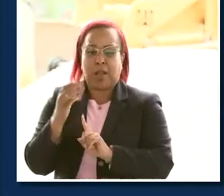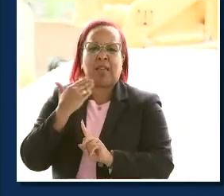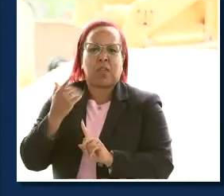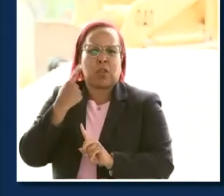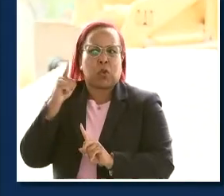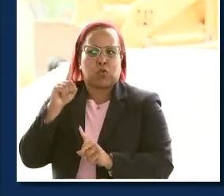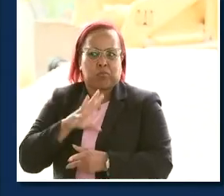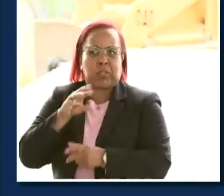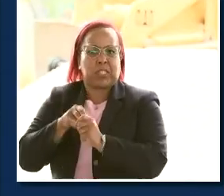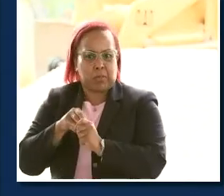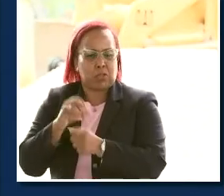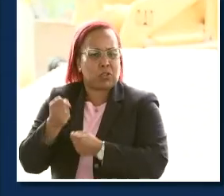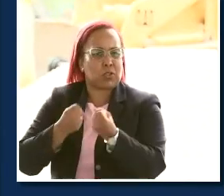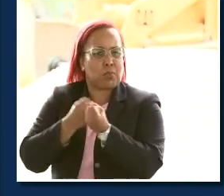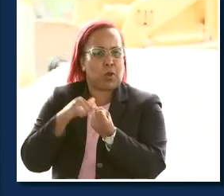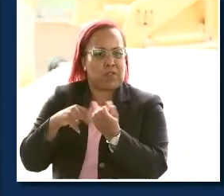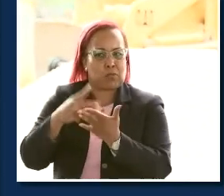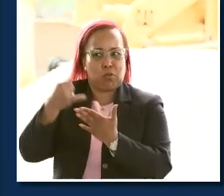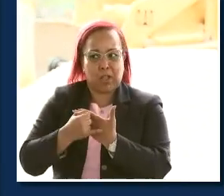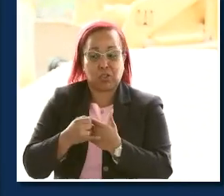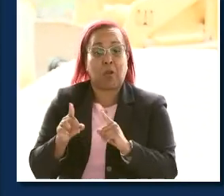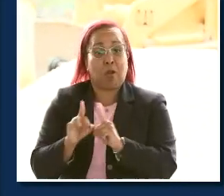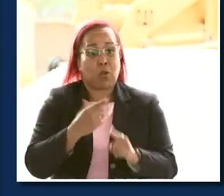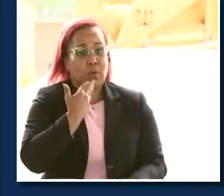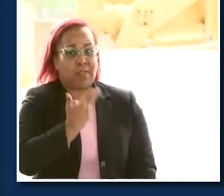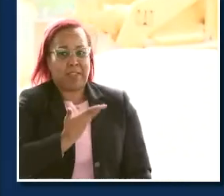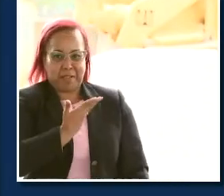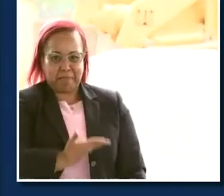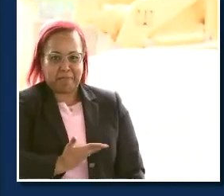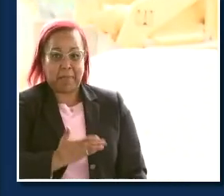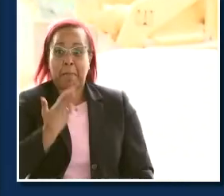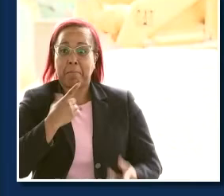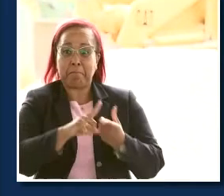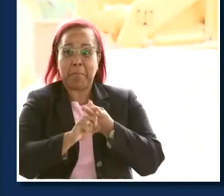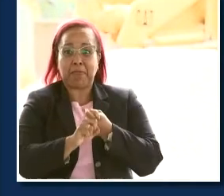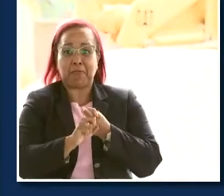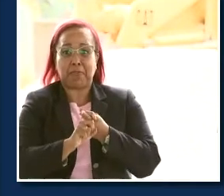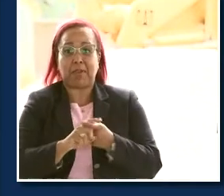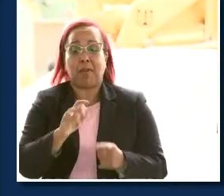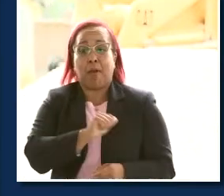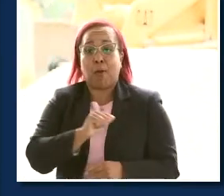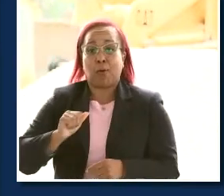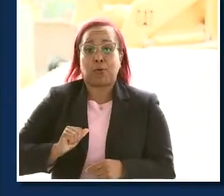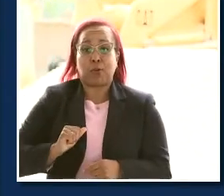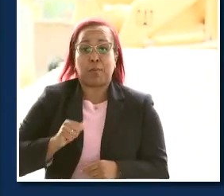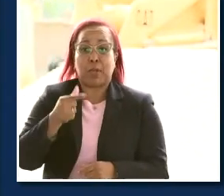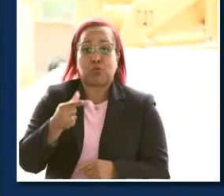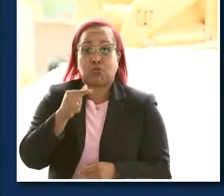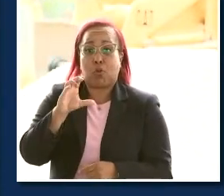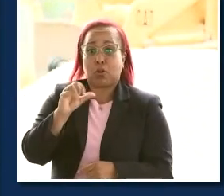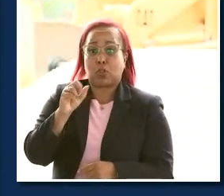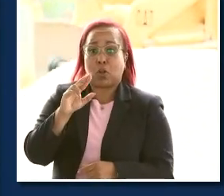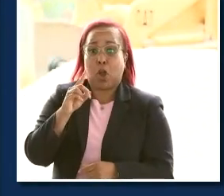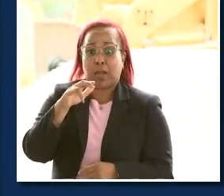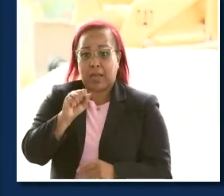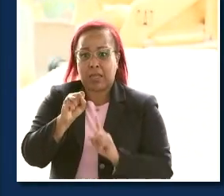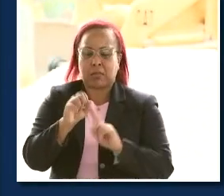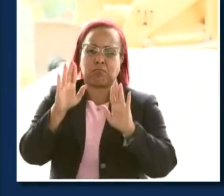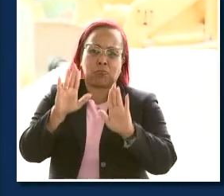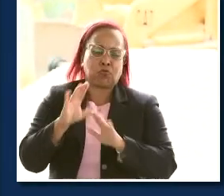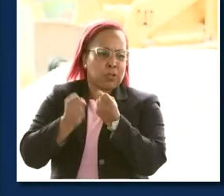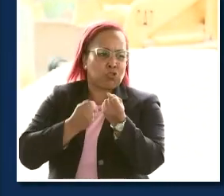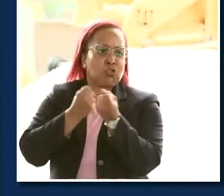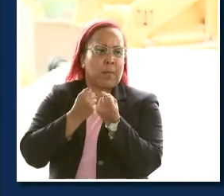your participation and support of this project. And I also want to thank my friend Alderman George Cardenas, who also is a great